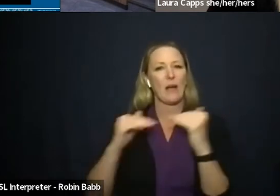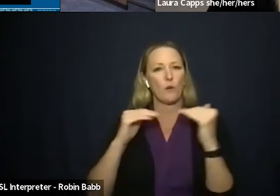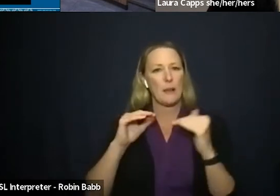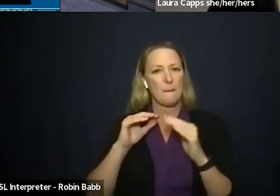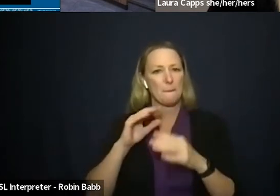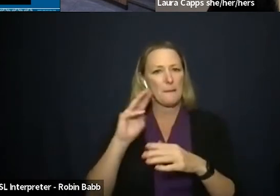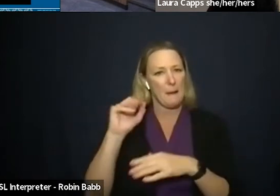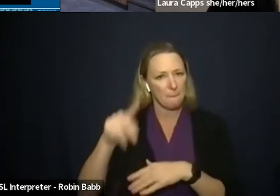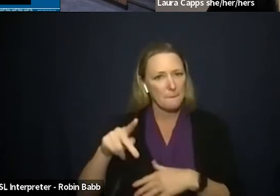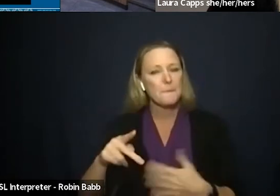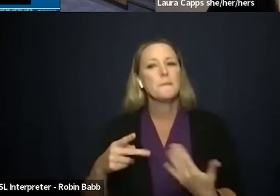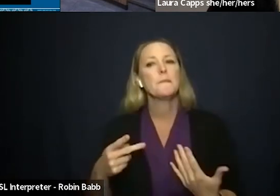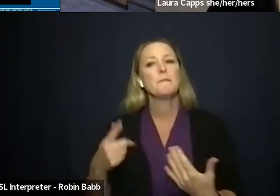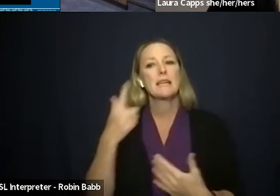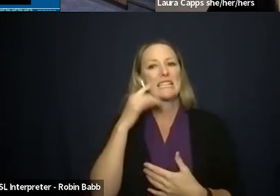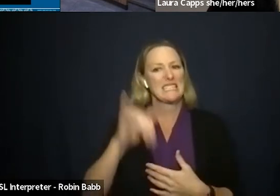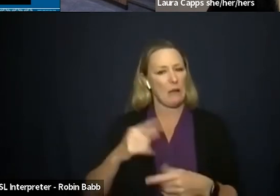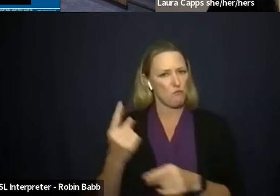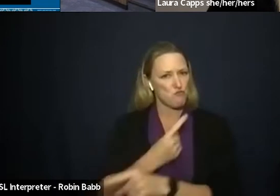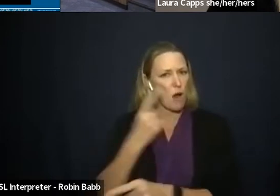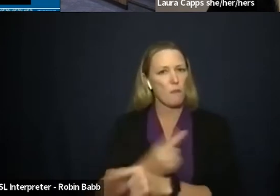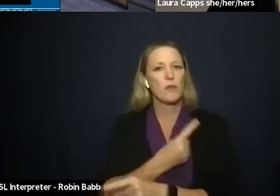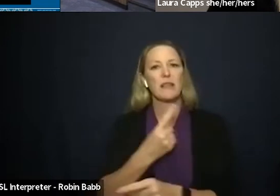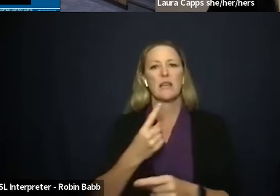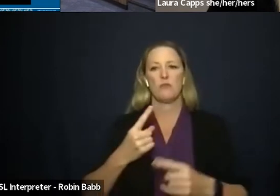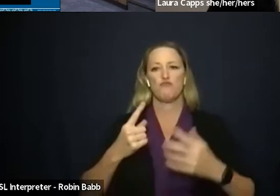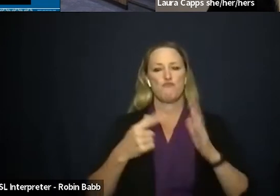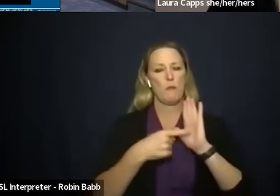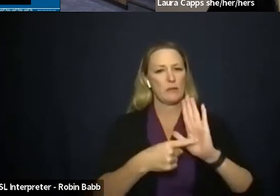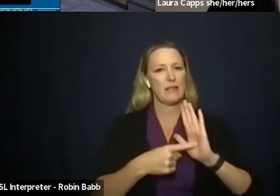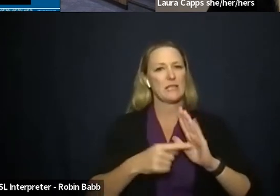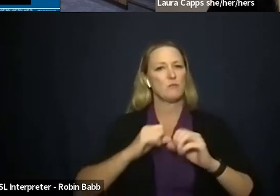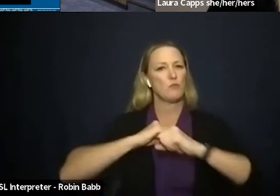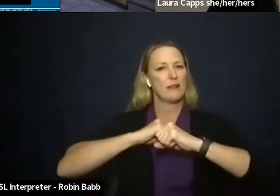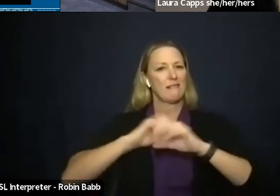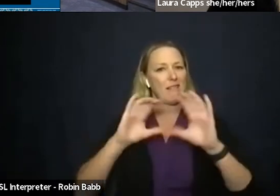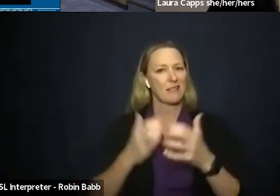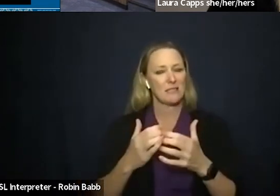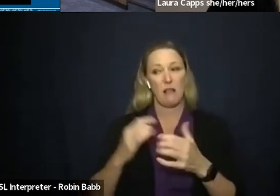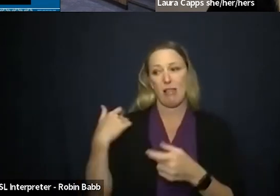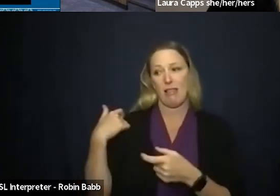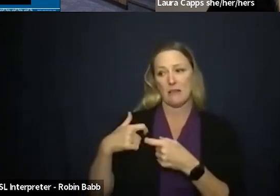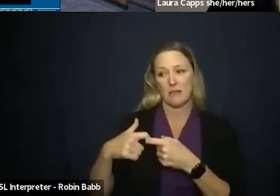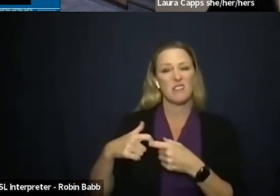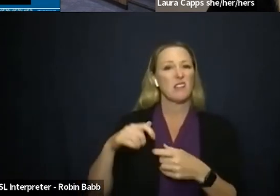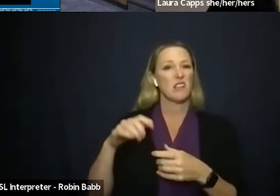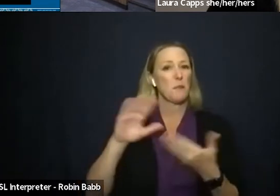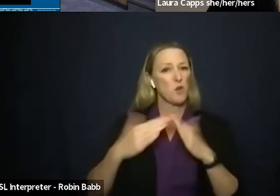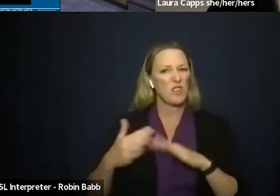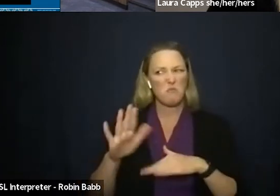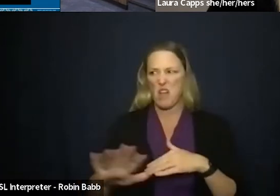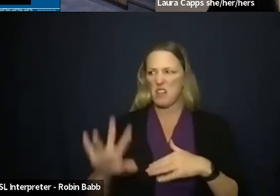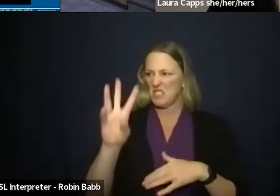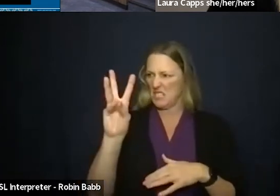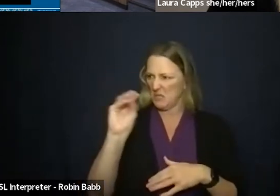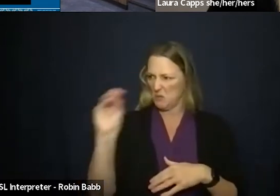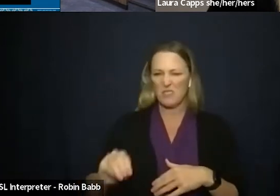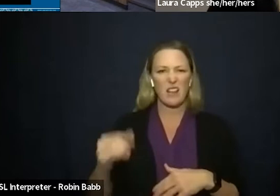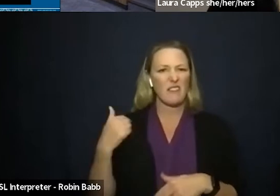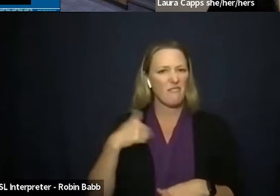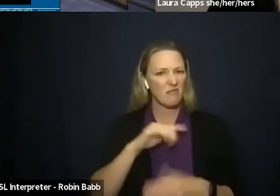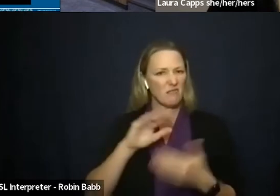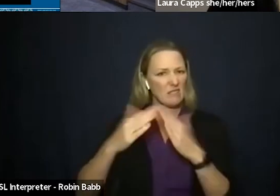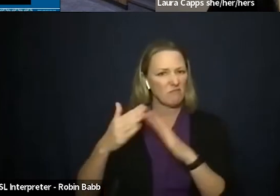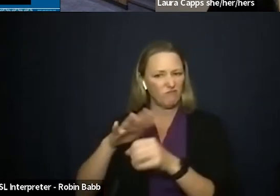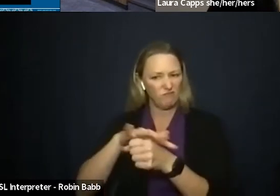proper representation for protected classes the latinx community is about 60 percent of the district and we need to create fair boundaries so all